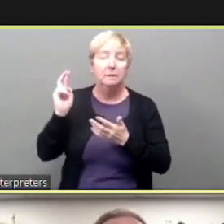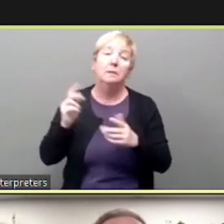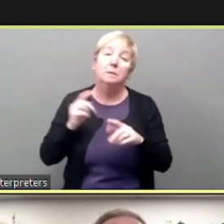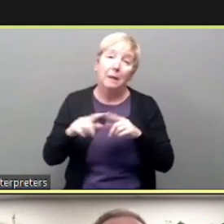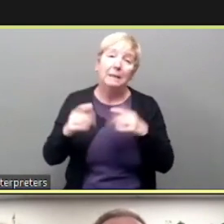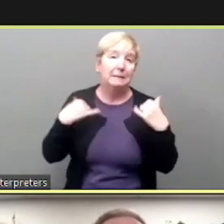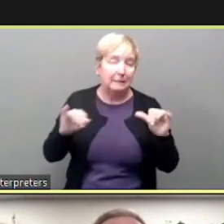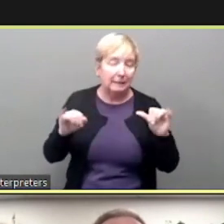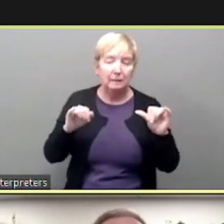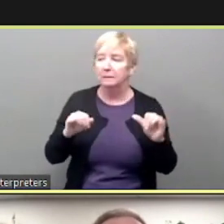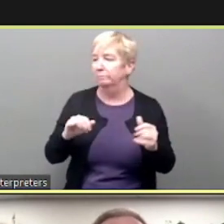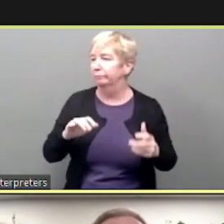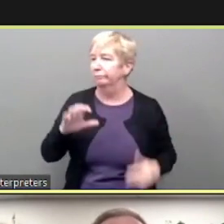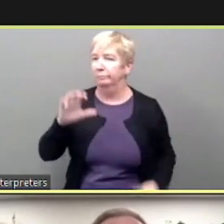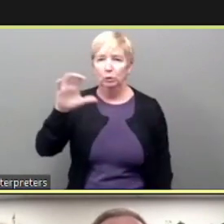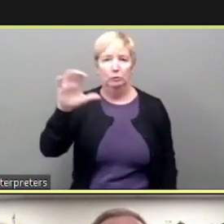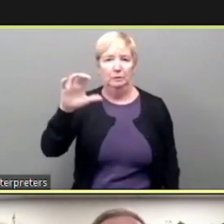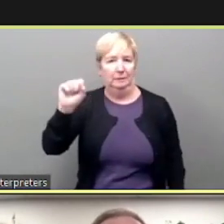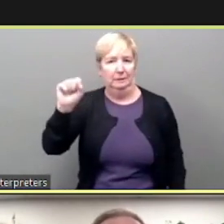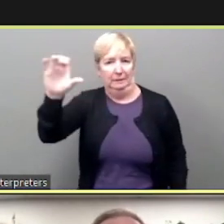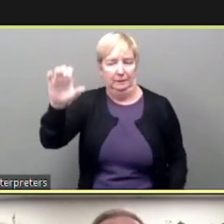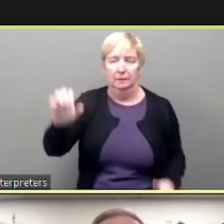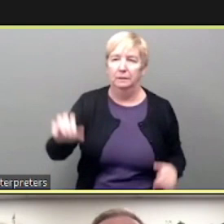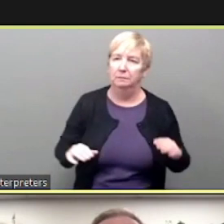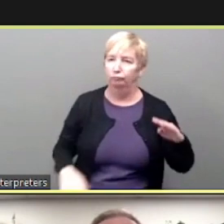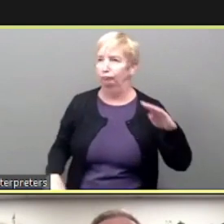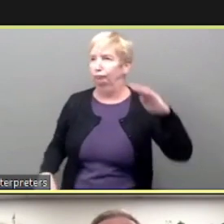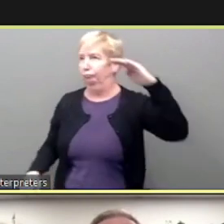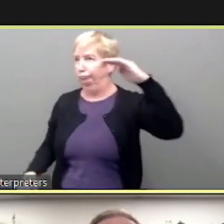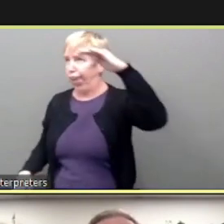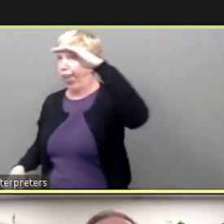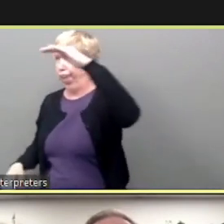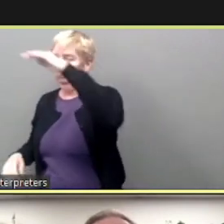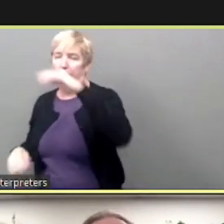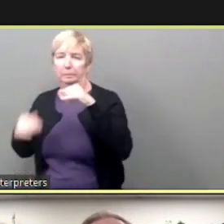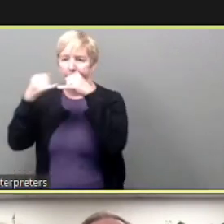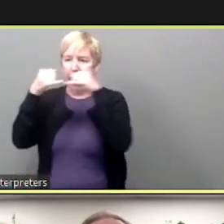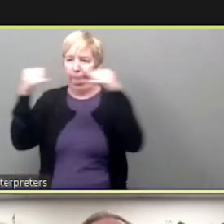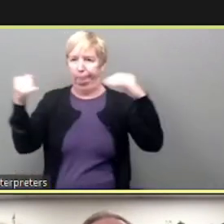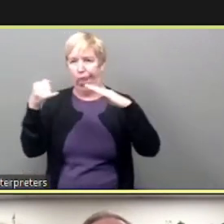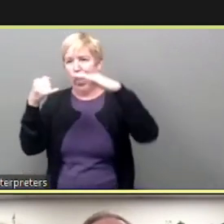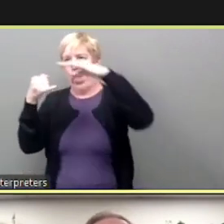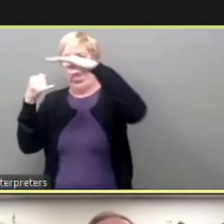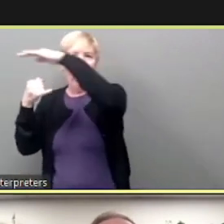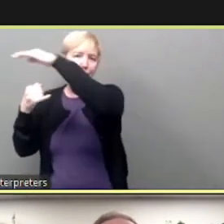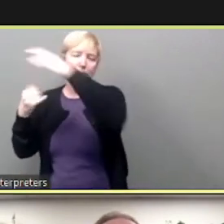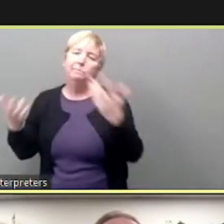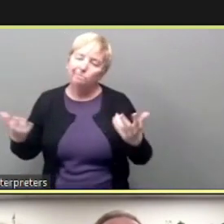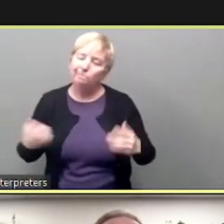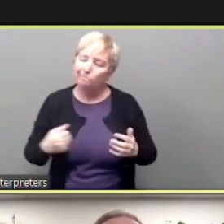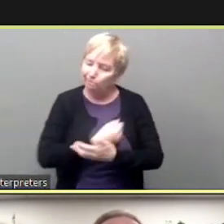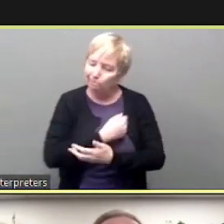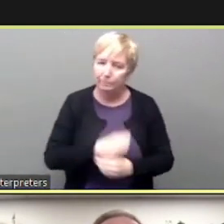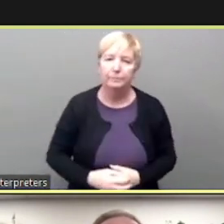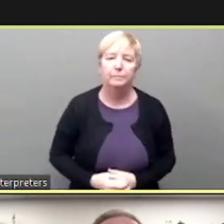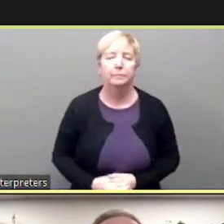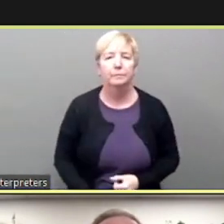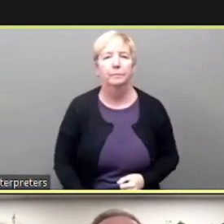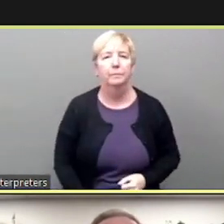with our hospitals to try to manage these volumes. The next slide.